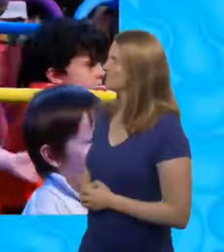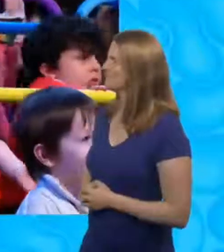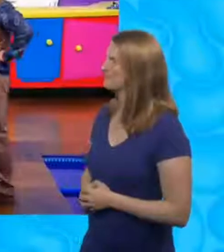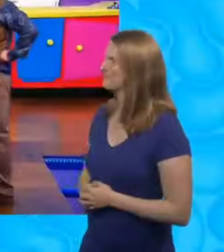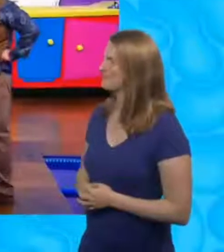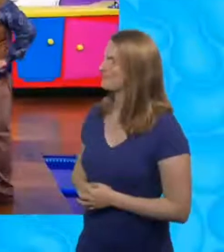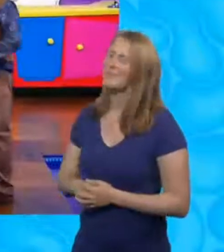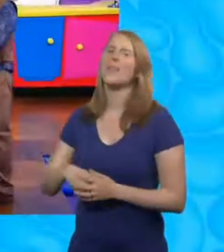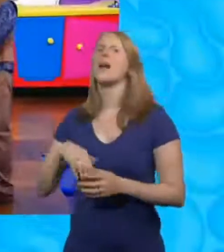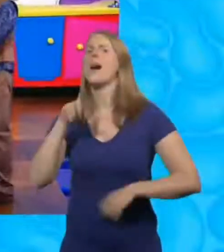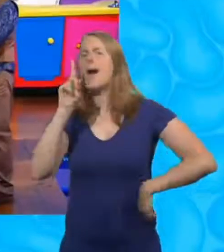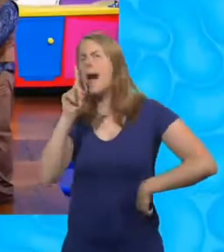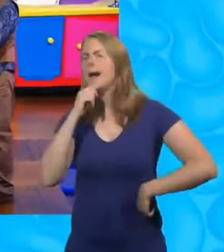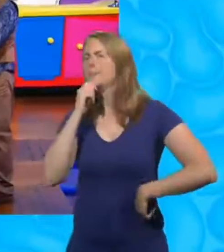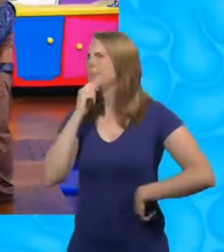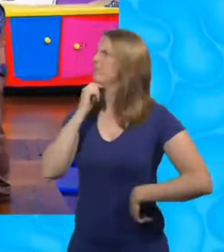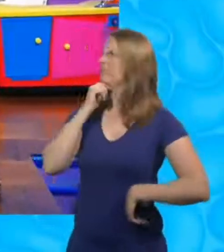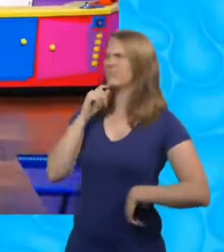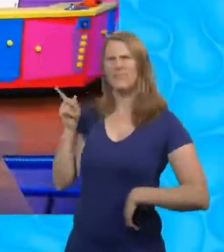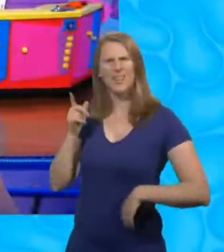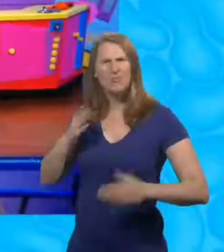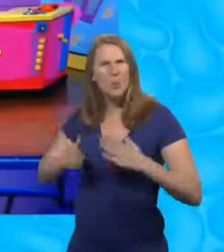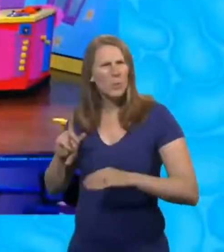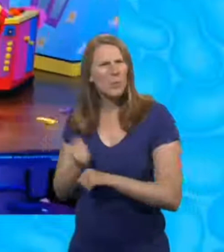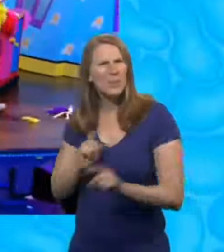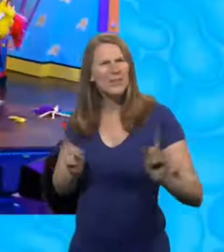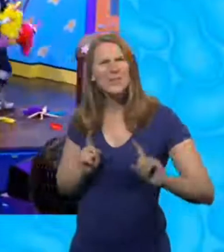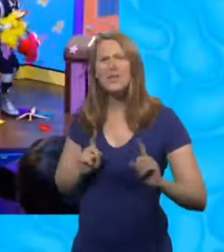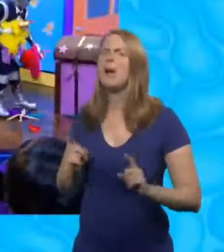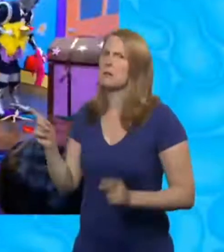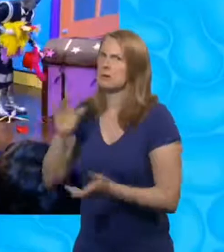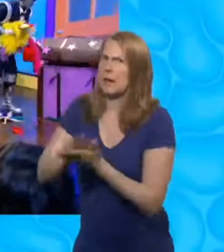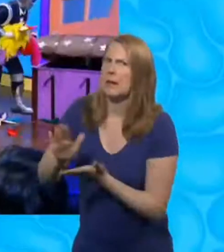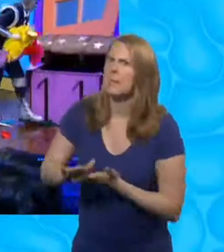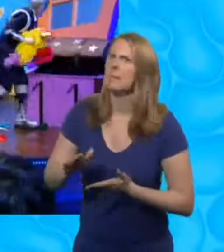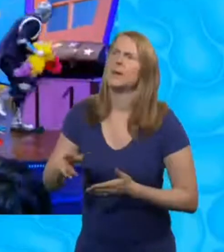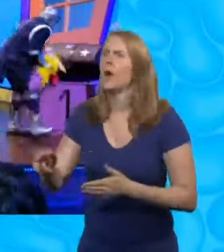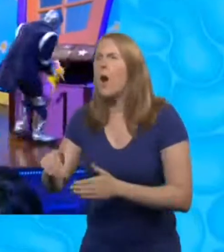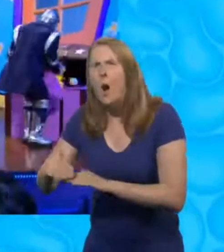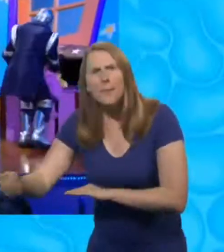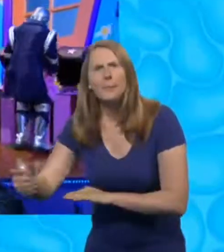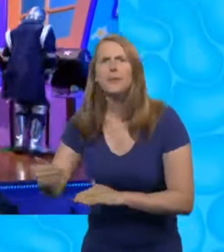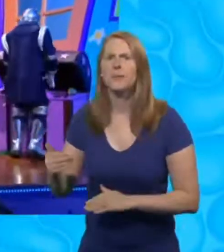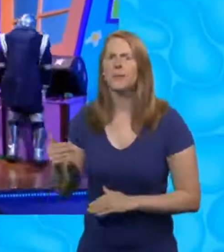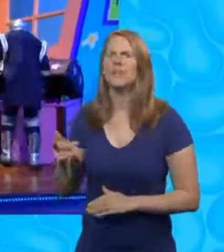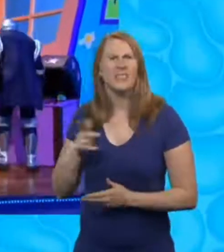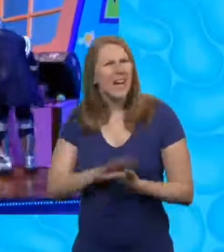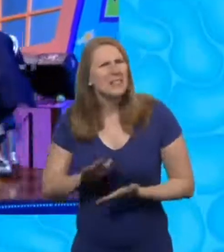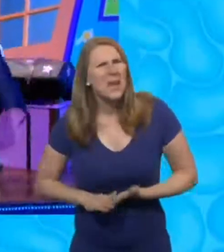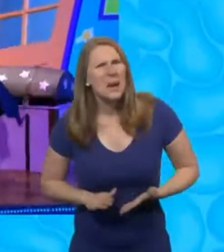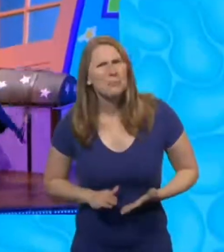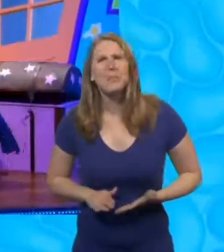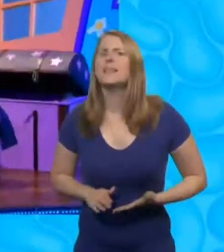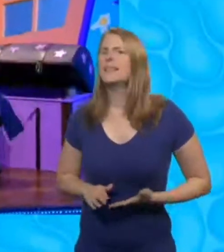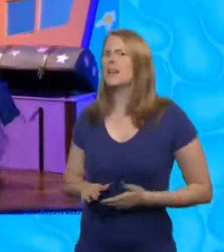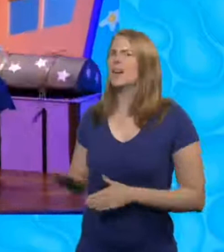Hey, tidy, hang on a minute. Tidy. What's Robert doing? Tidy. More open up, you. Tidying. Yes, Robert, slow down